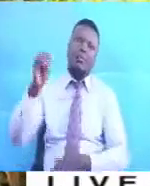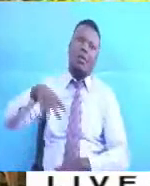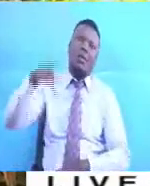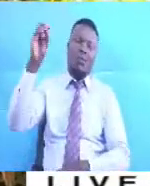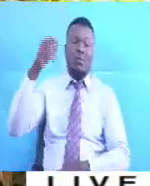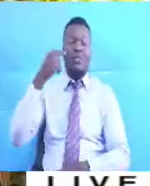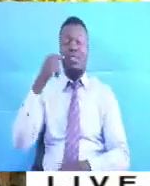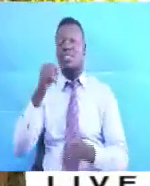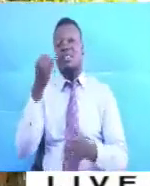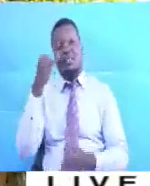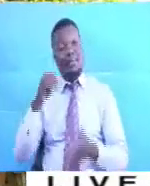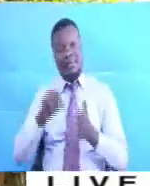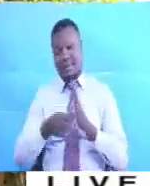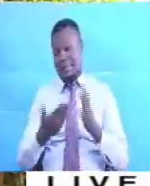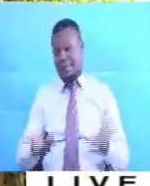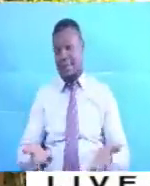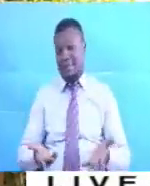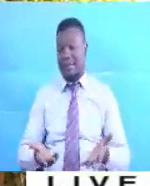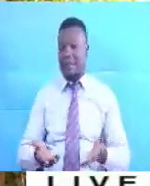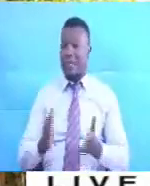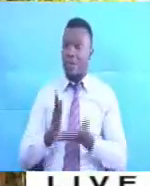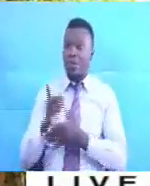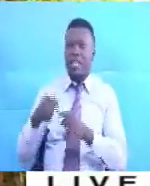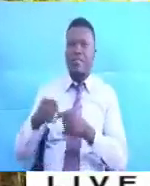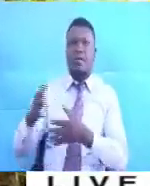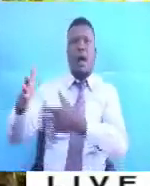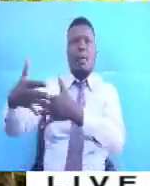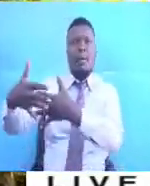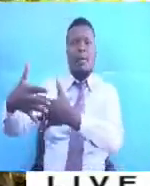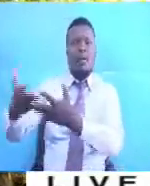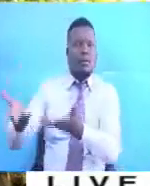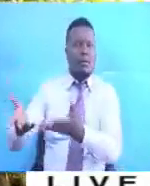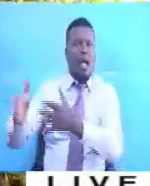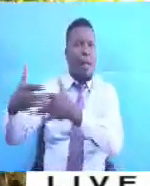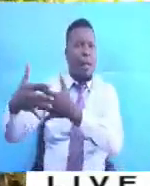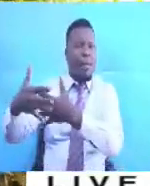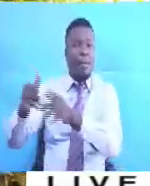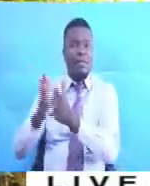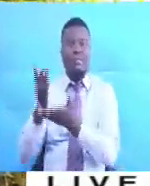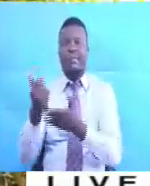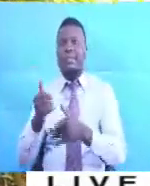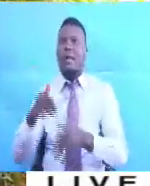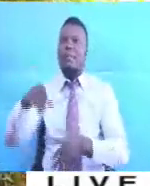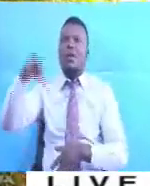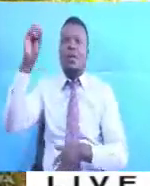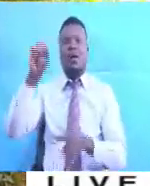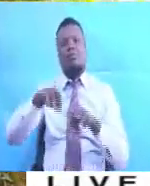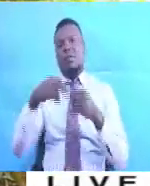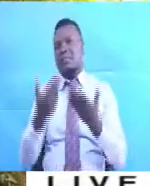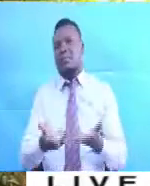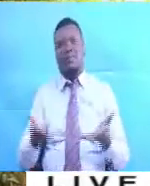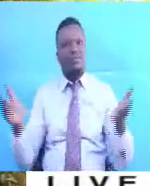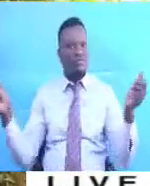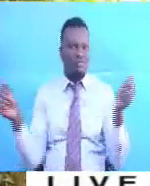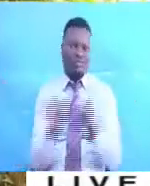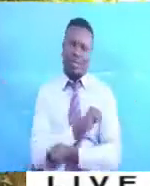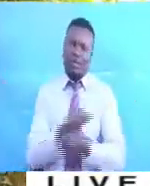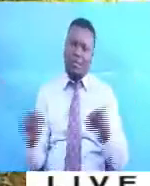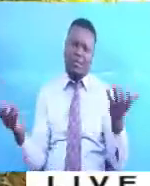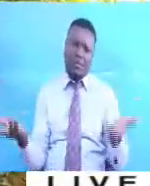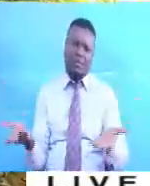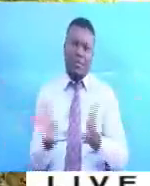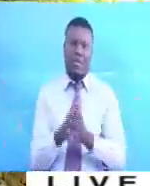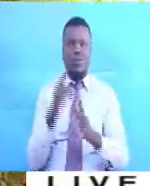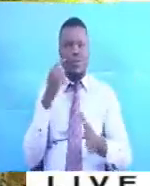issue. Manufacturing, whenever power goes off, manufacturers have to resort to expensive energy use, for example, use